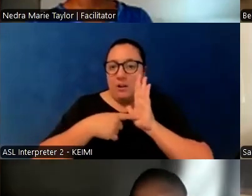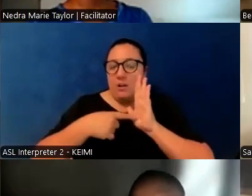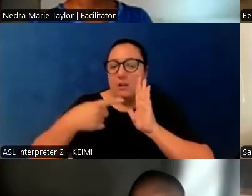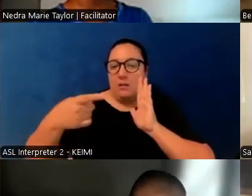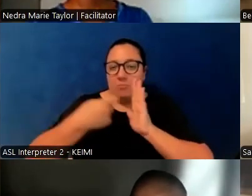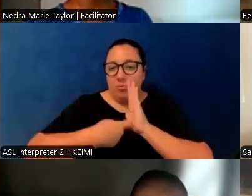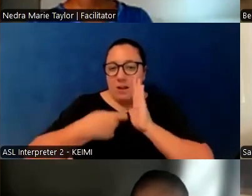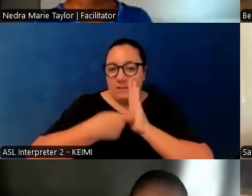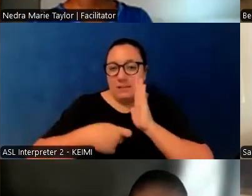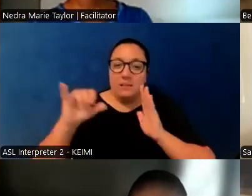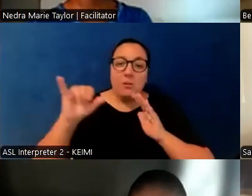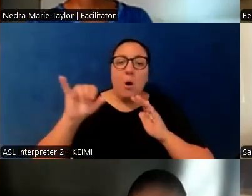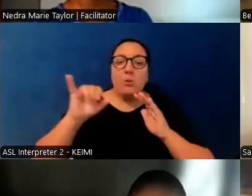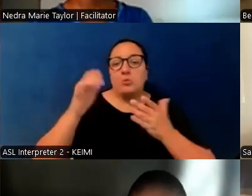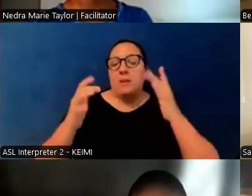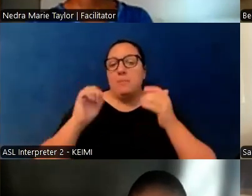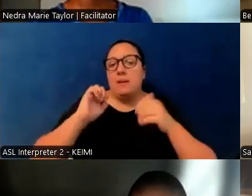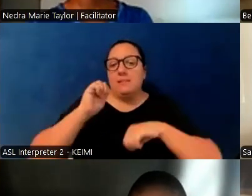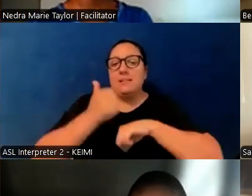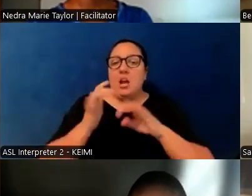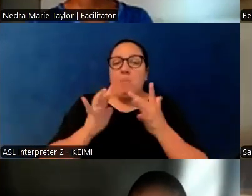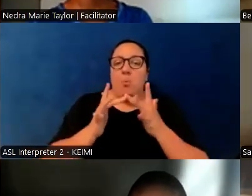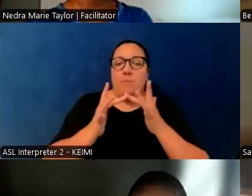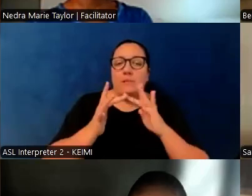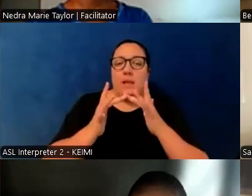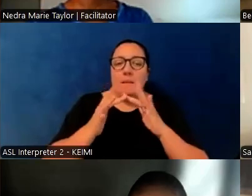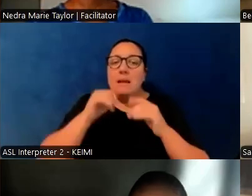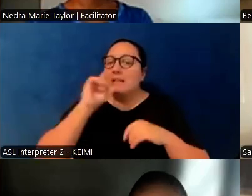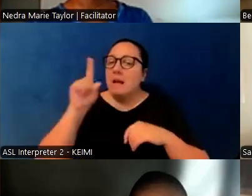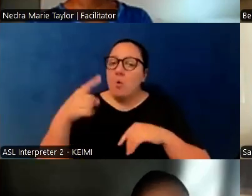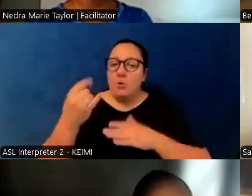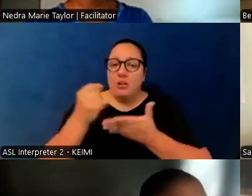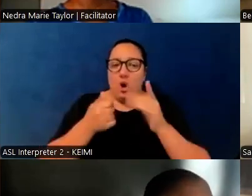a website, stuff, you know, things outside of the actual art itself.